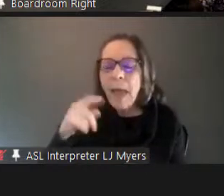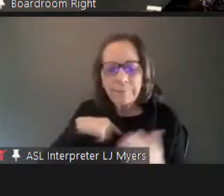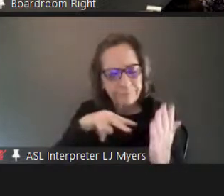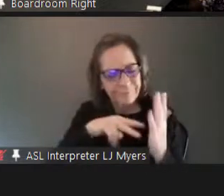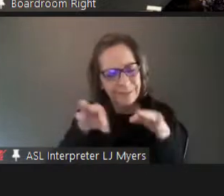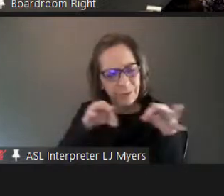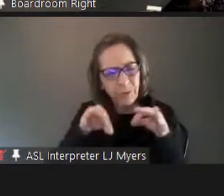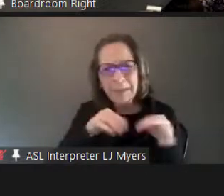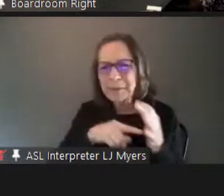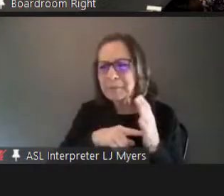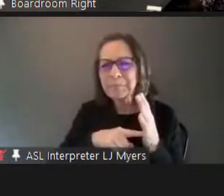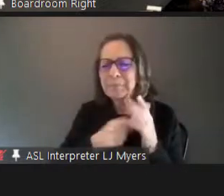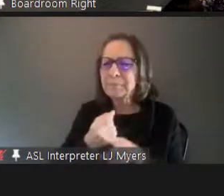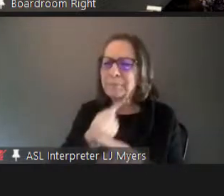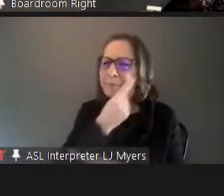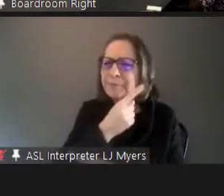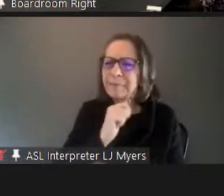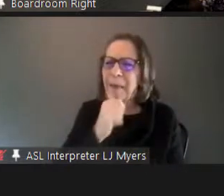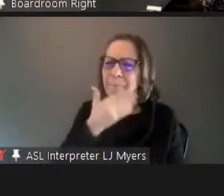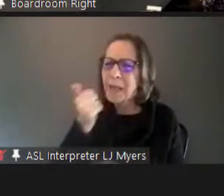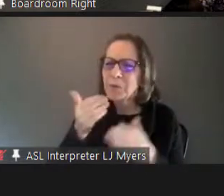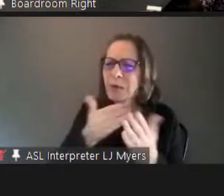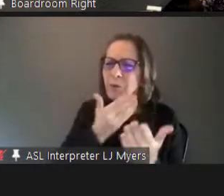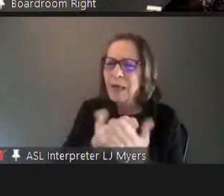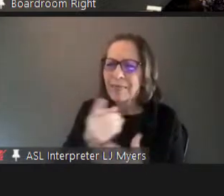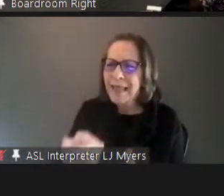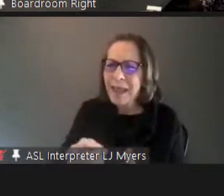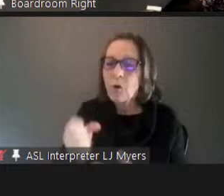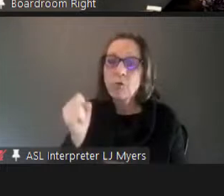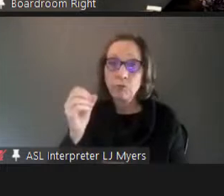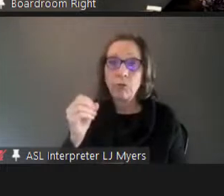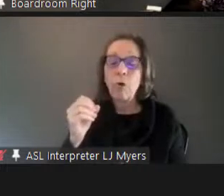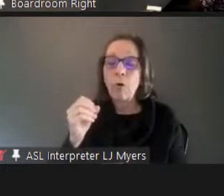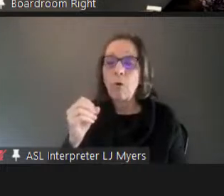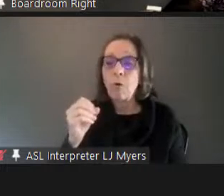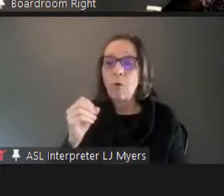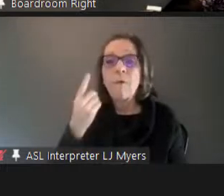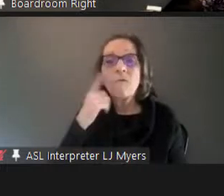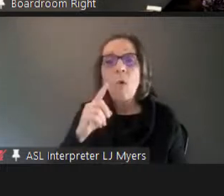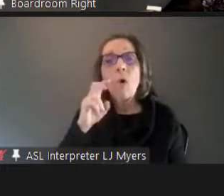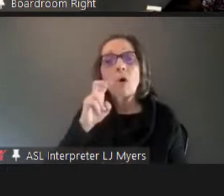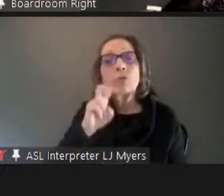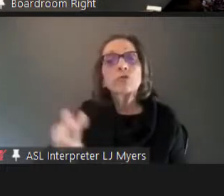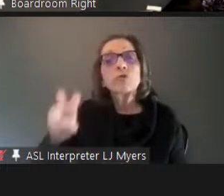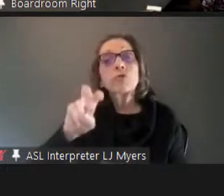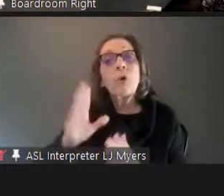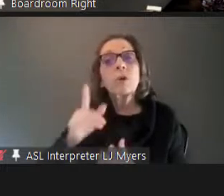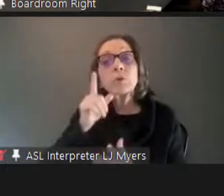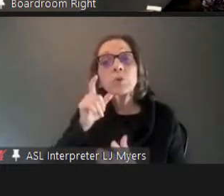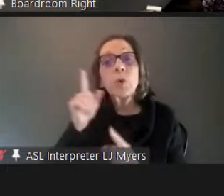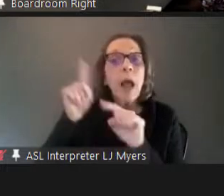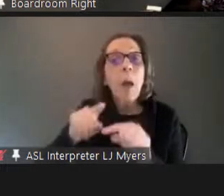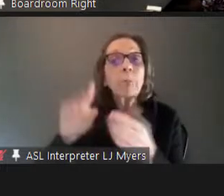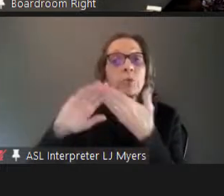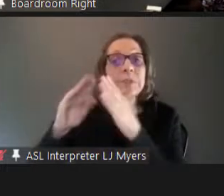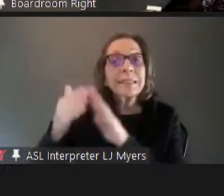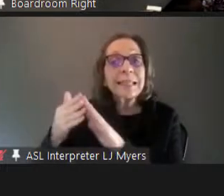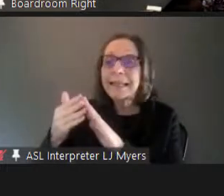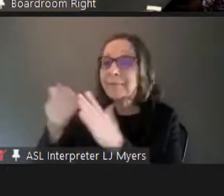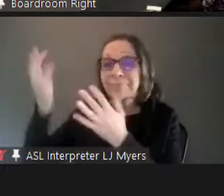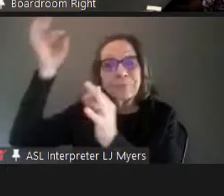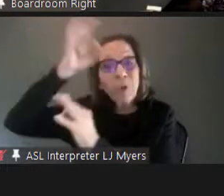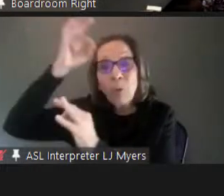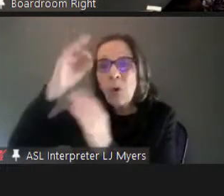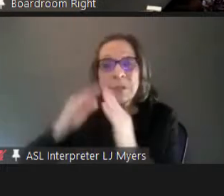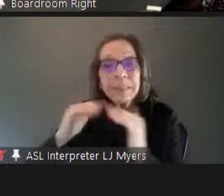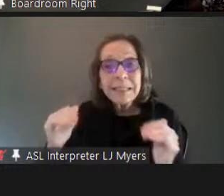like, this is really just not the most efficient way to get there. And so, you know, for tourists who are coming to the city who have no knowledge of the